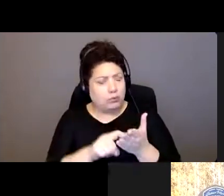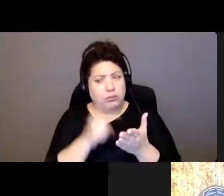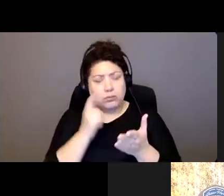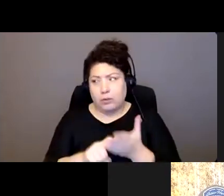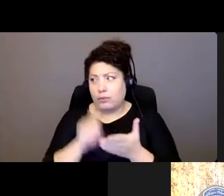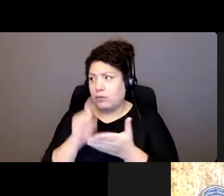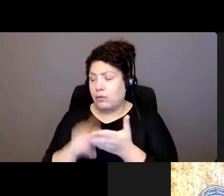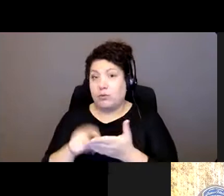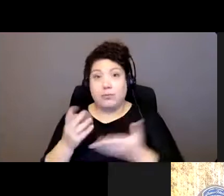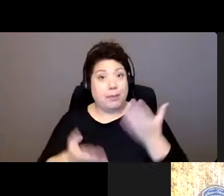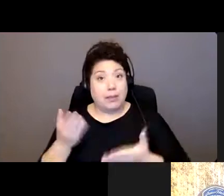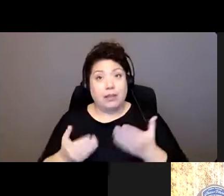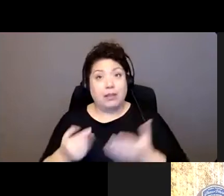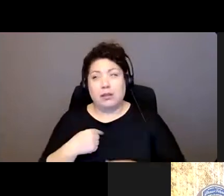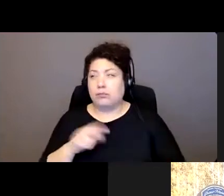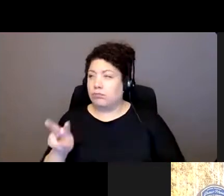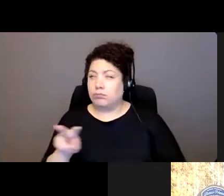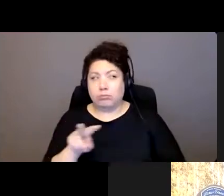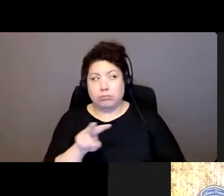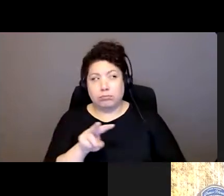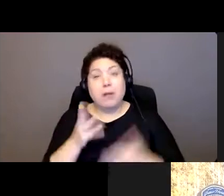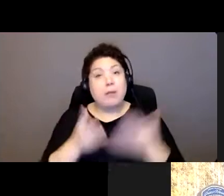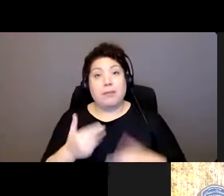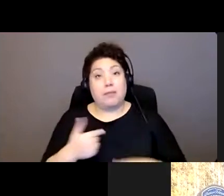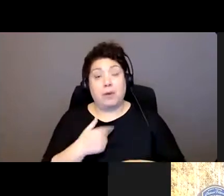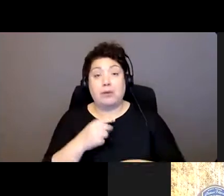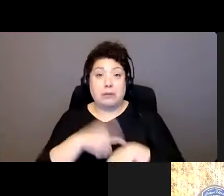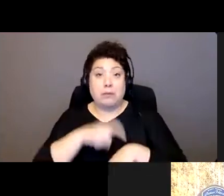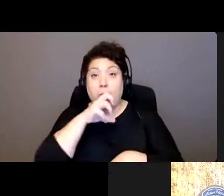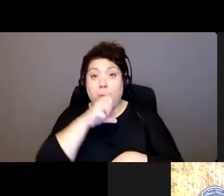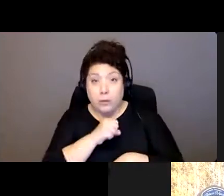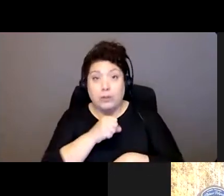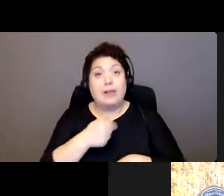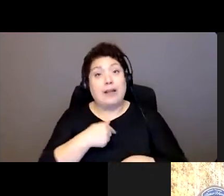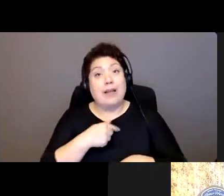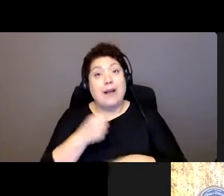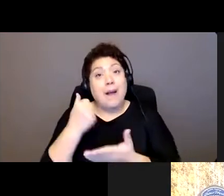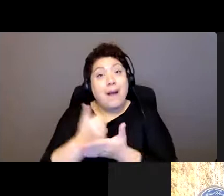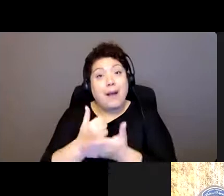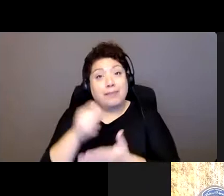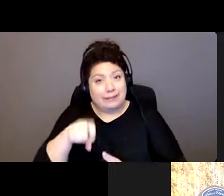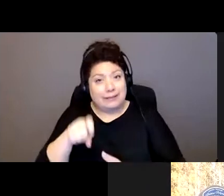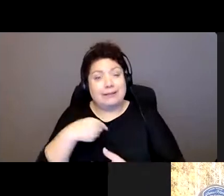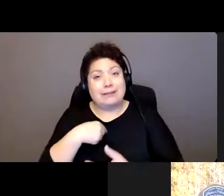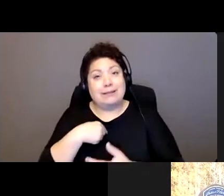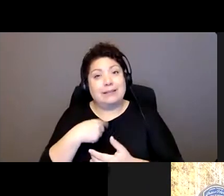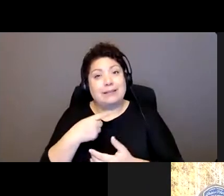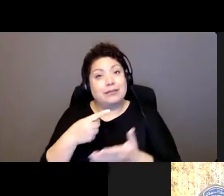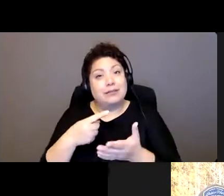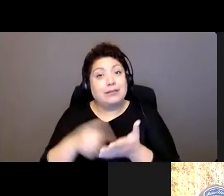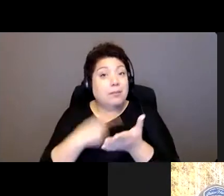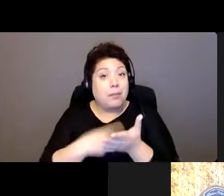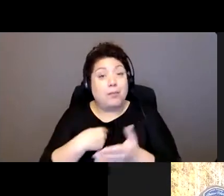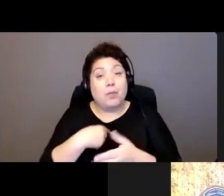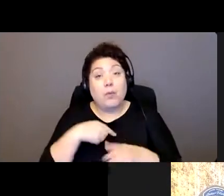different way now. I don't know, maybe because I am getting older and I need help sometimes when I'm walking, but nobody's going to help